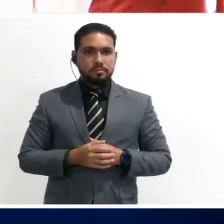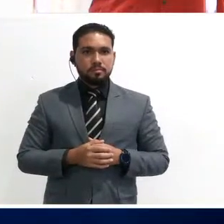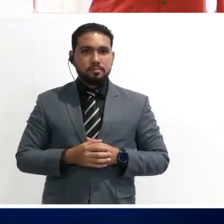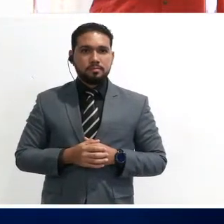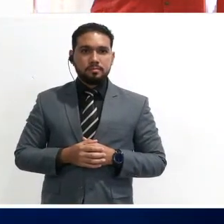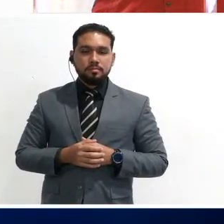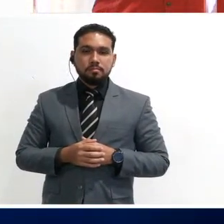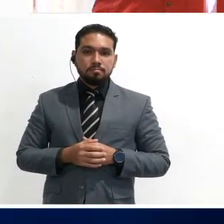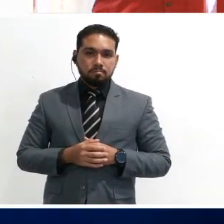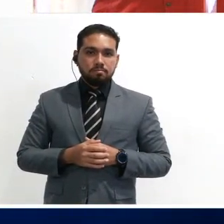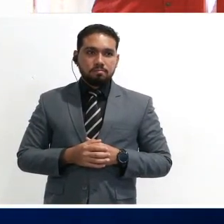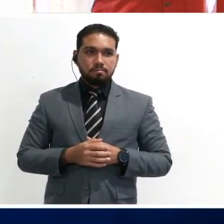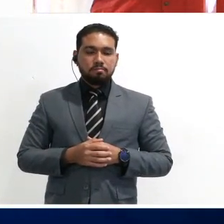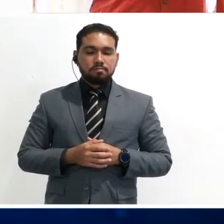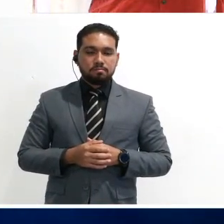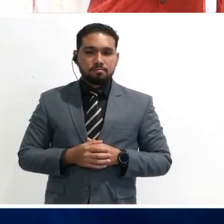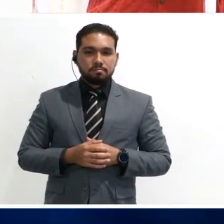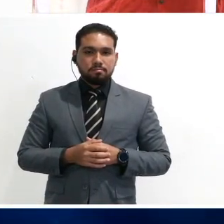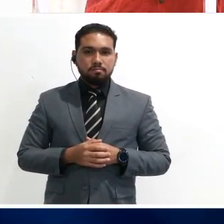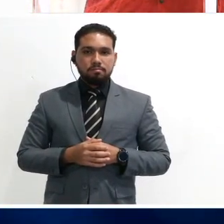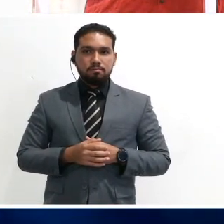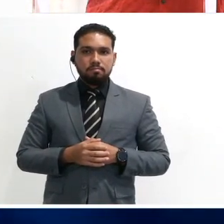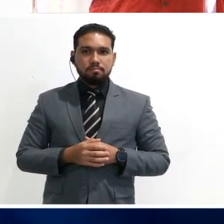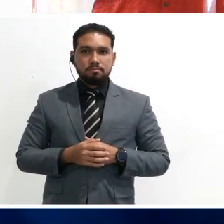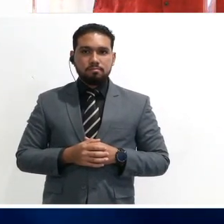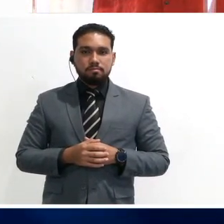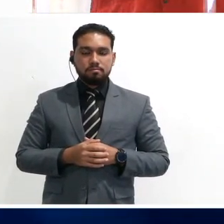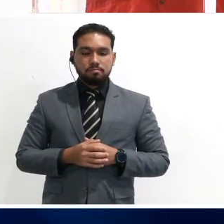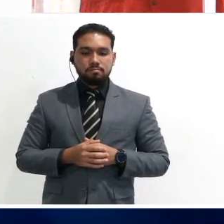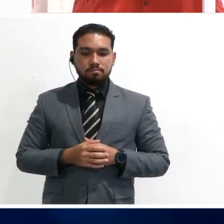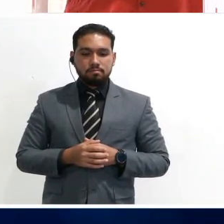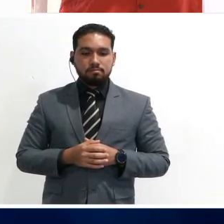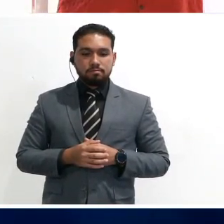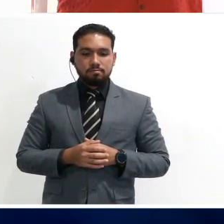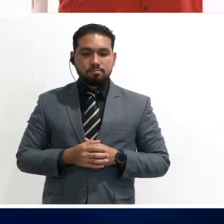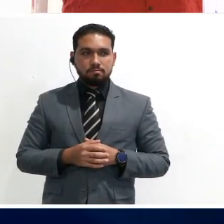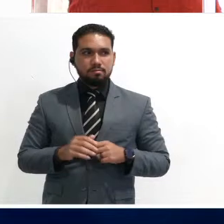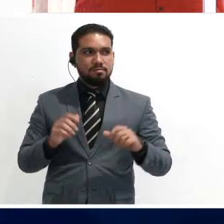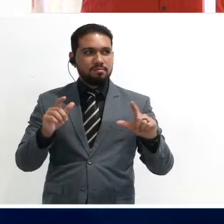So I see we have a key site call out here.